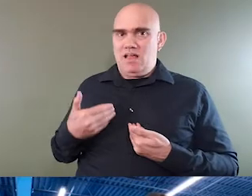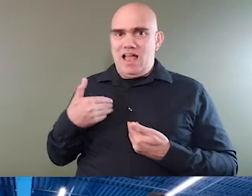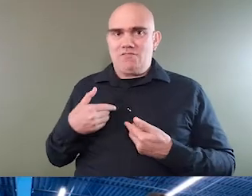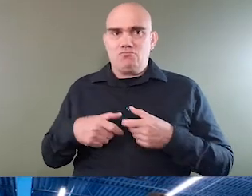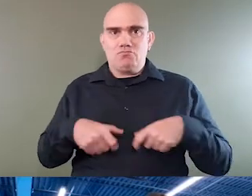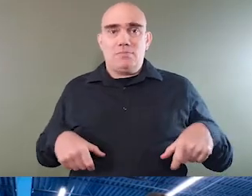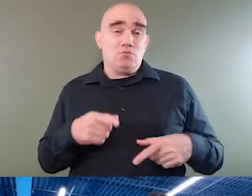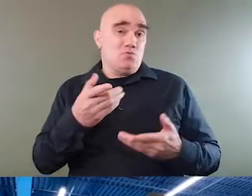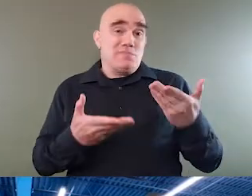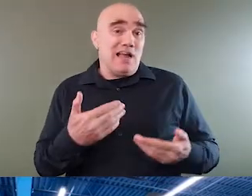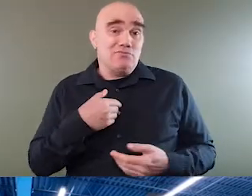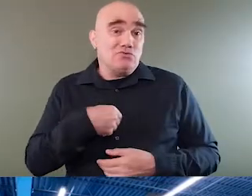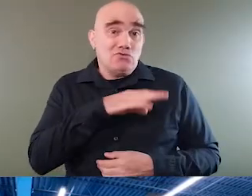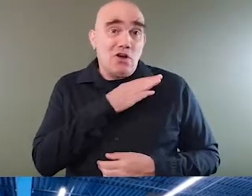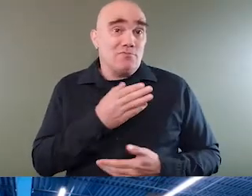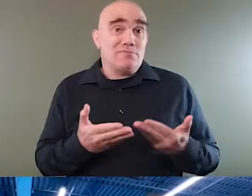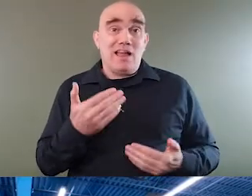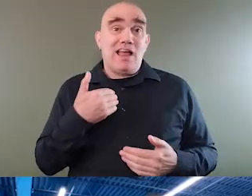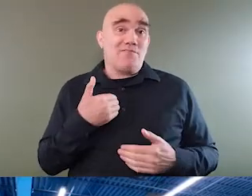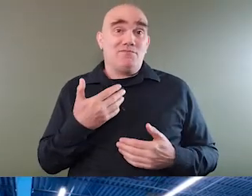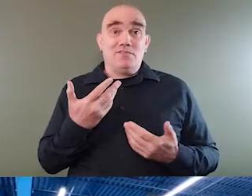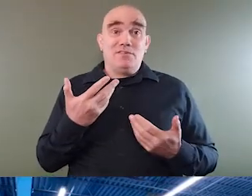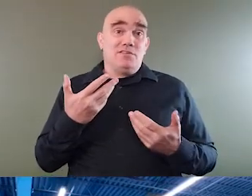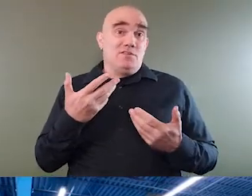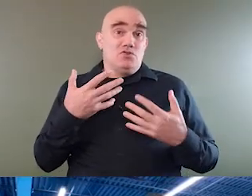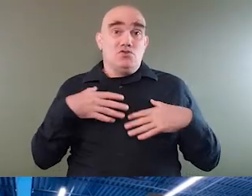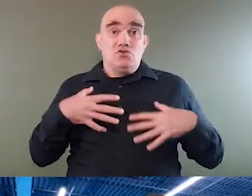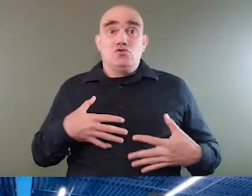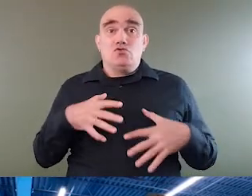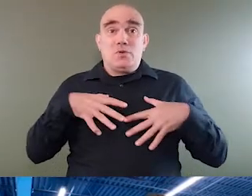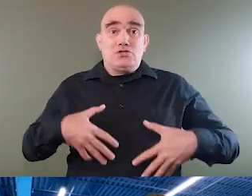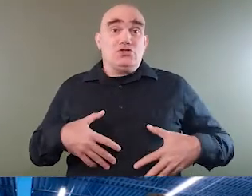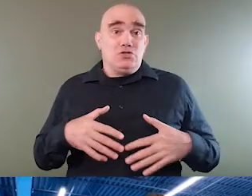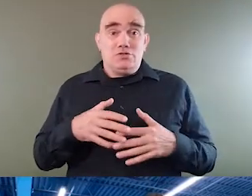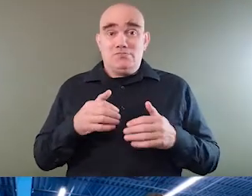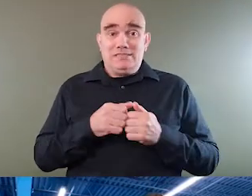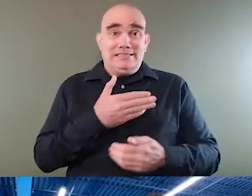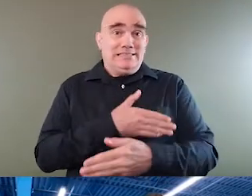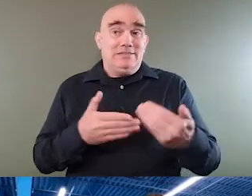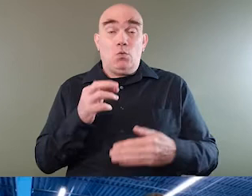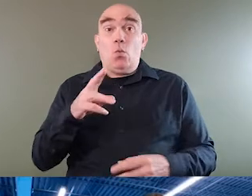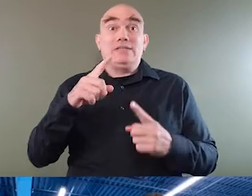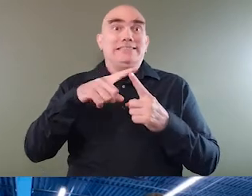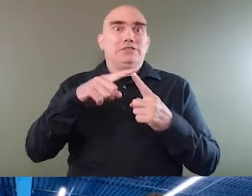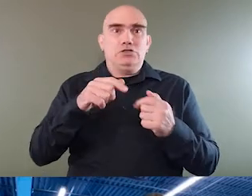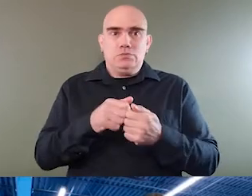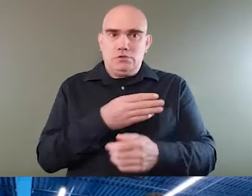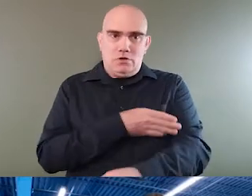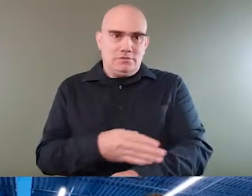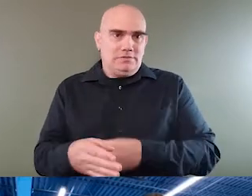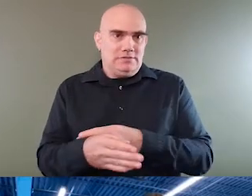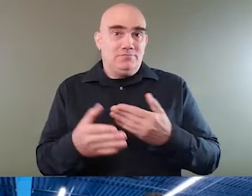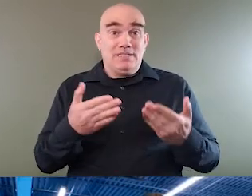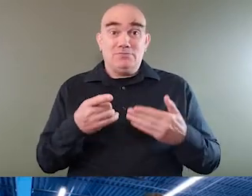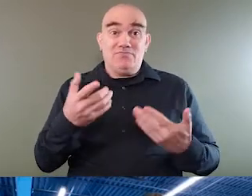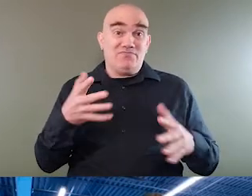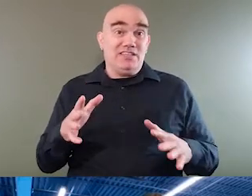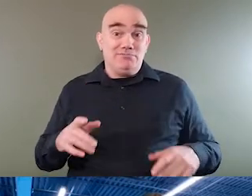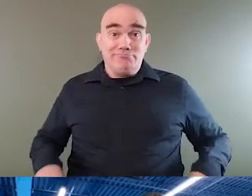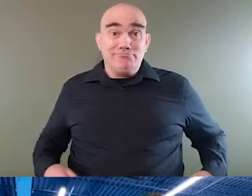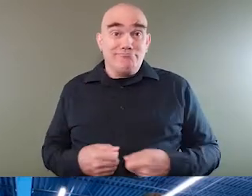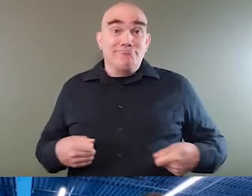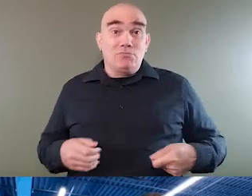have a scarf. You might have a sweatshirt with long sleeves or a t-shirt with long sleeves, and maybe you've tied it around your waist